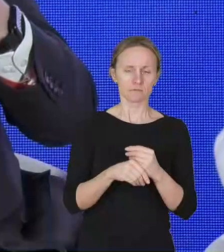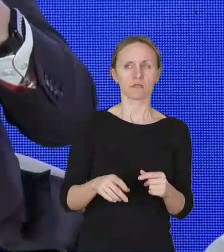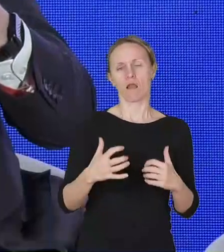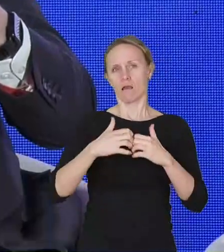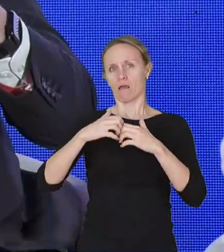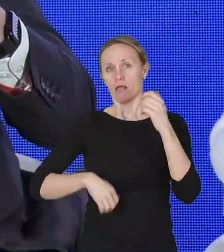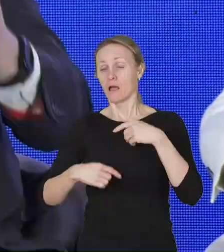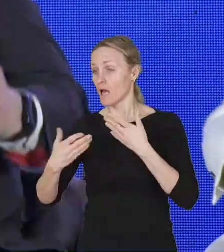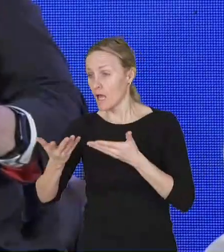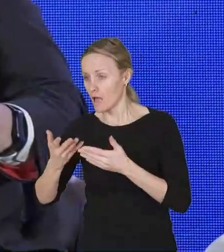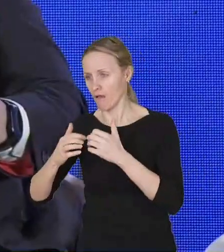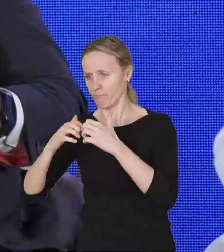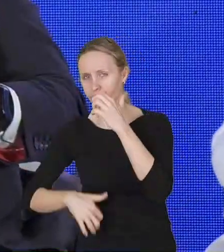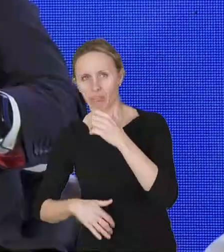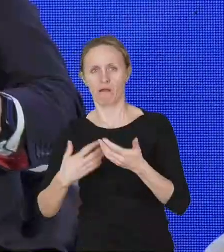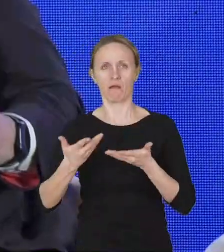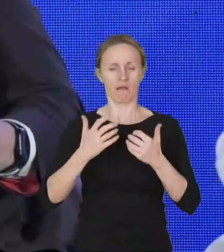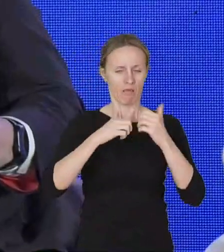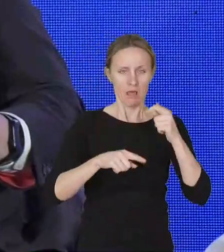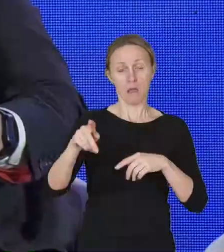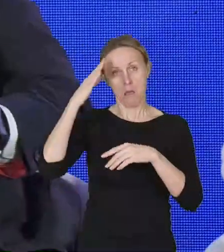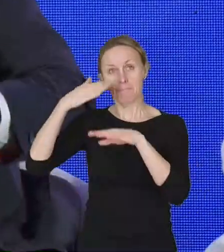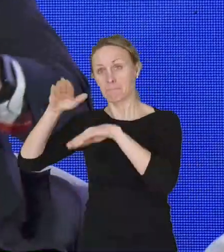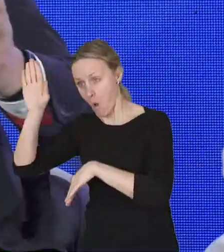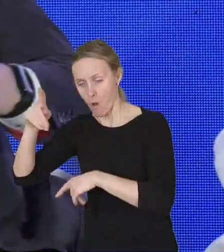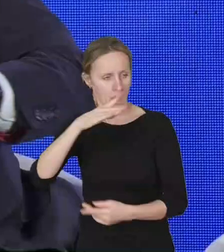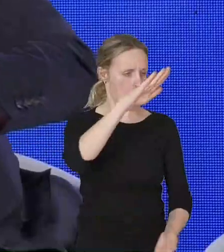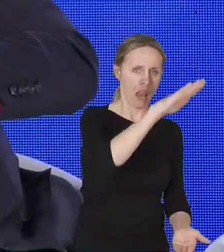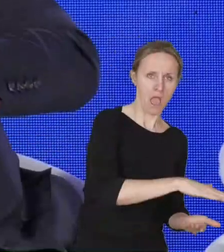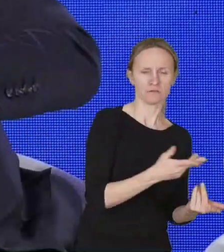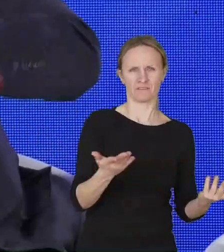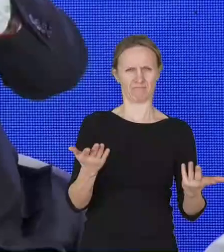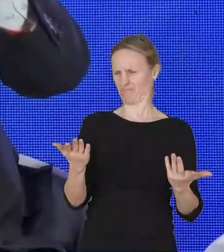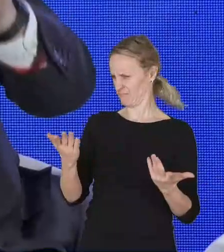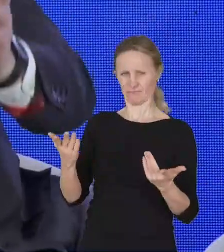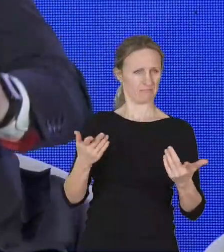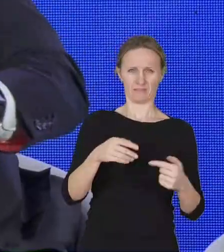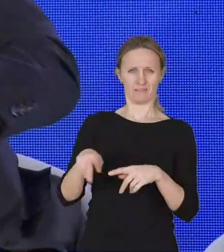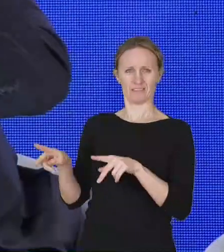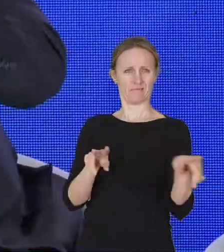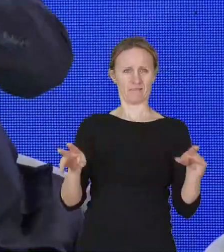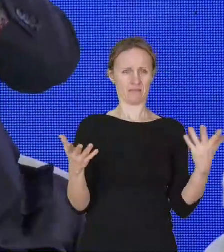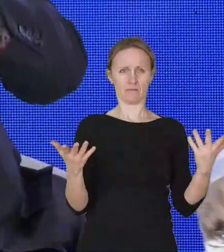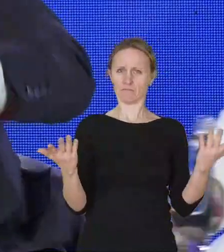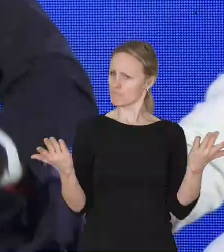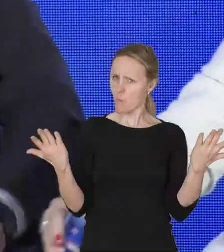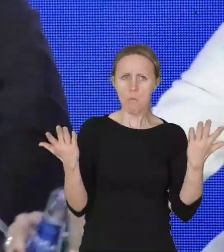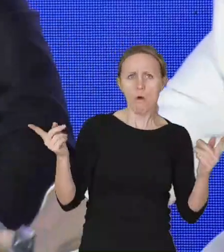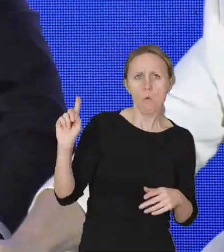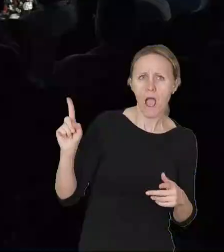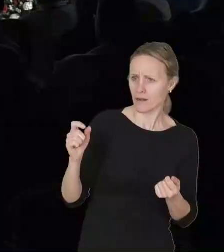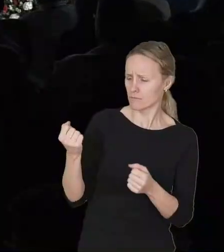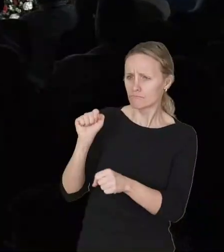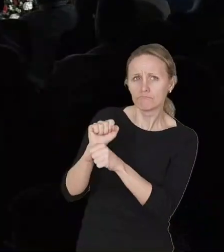So we did work, but of course it's a dynamic world. The more competitive become even more competitive, and